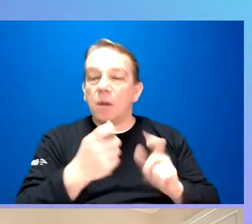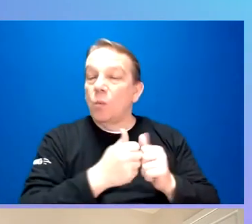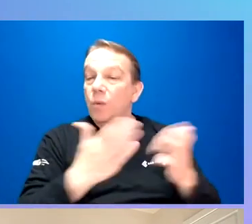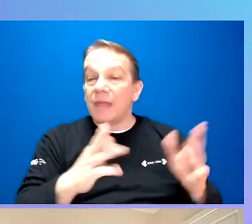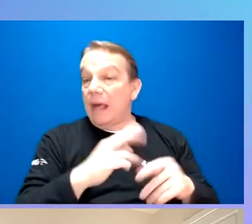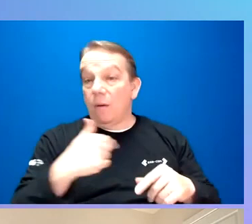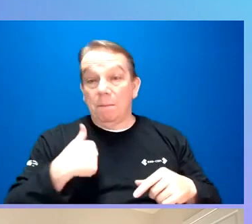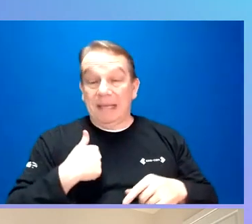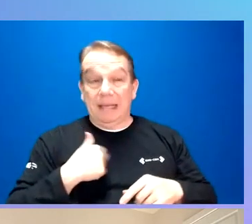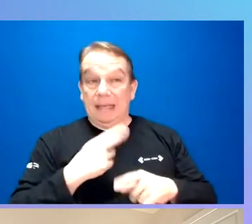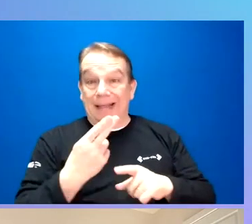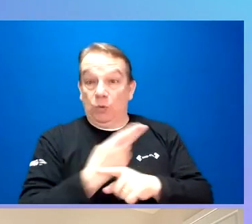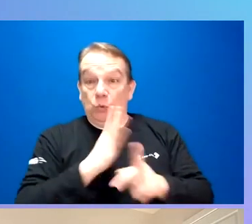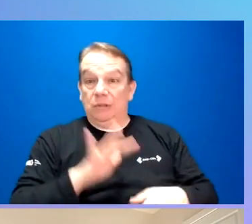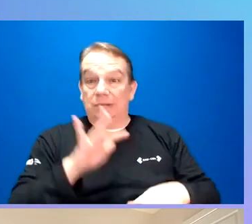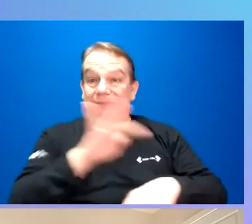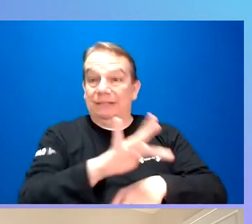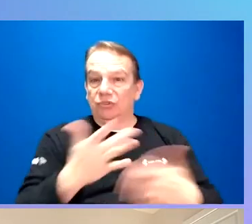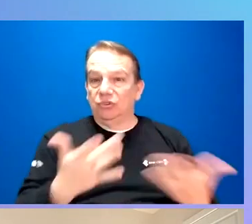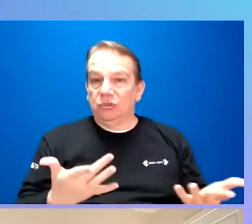user. So how do I